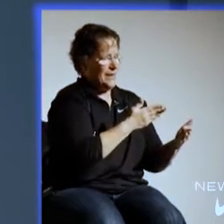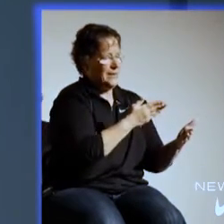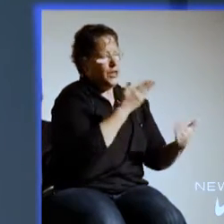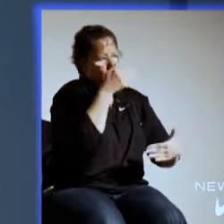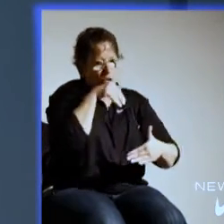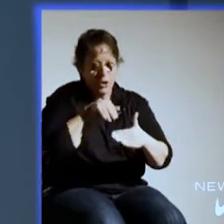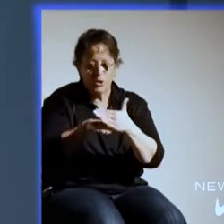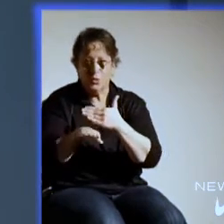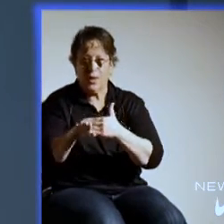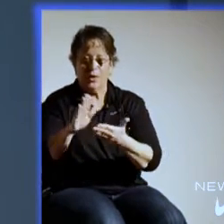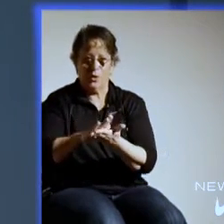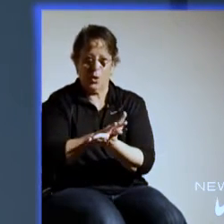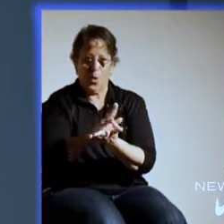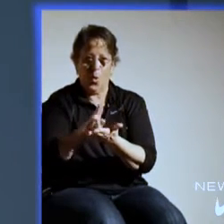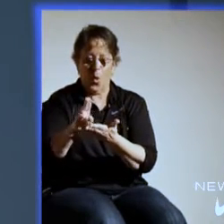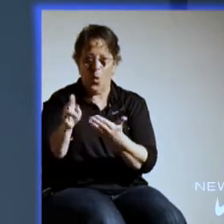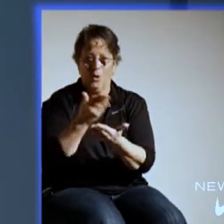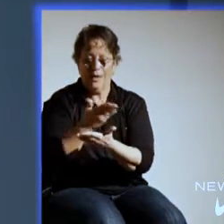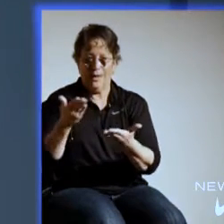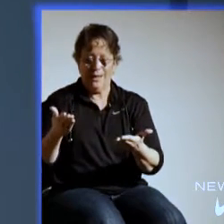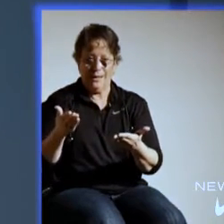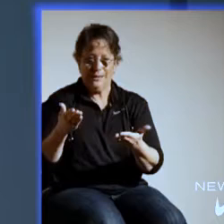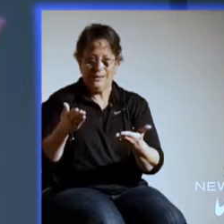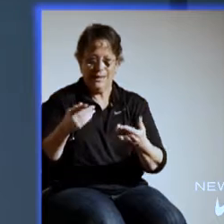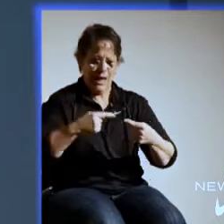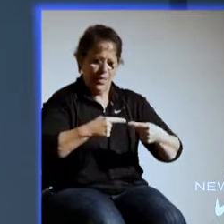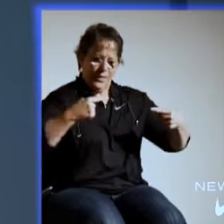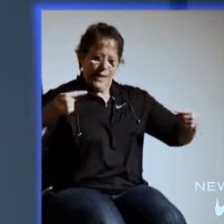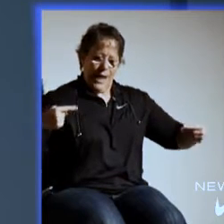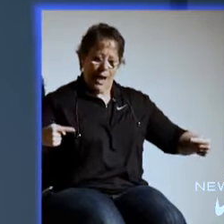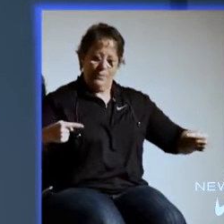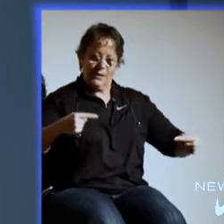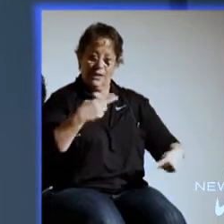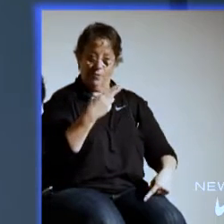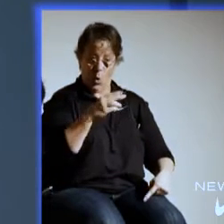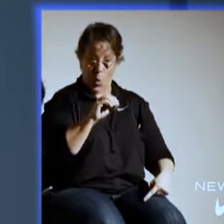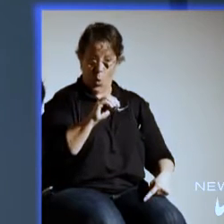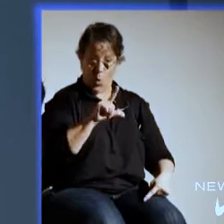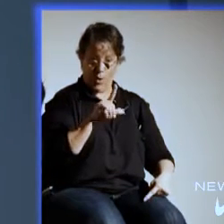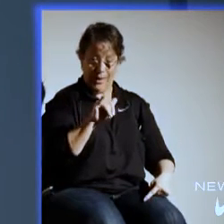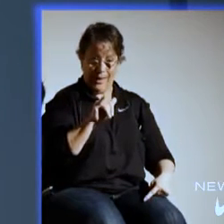you know that the opposite of holy, we often think that the opposite of holy is wicked.